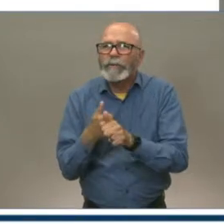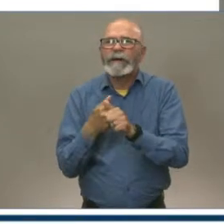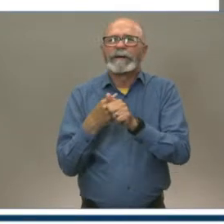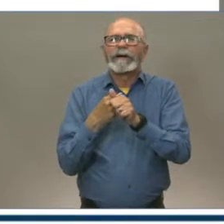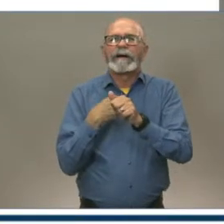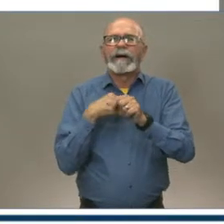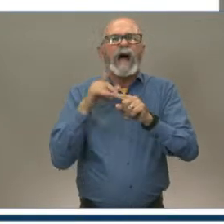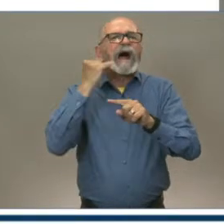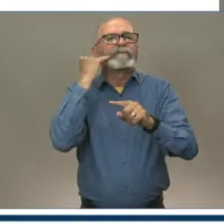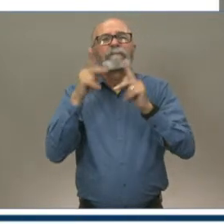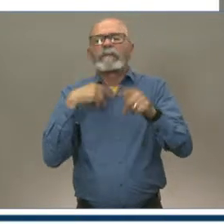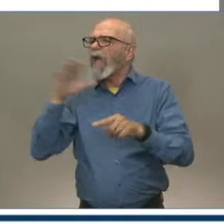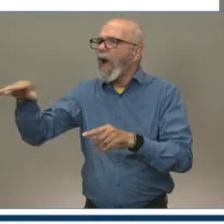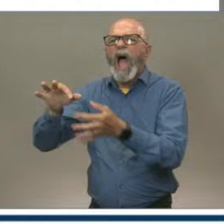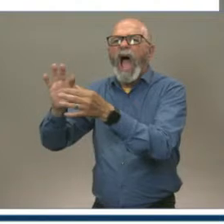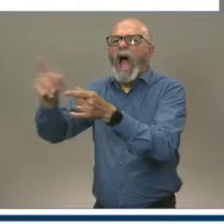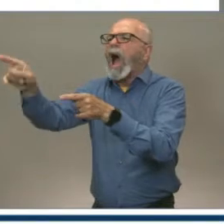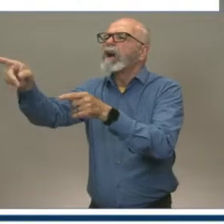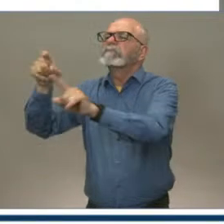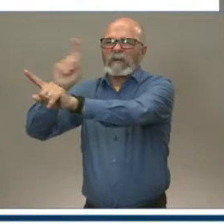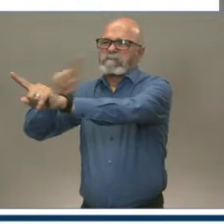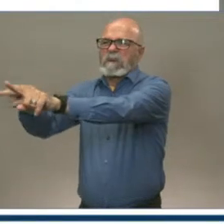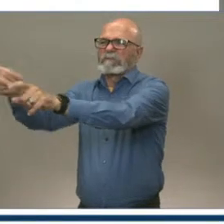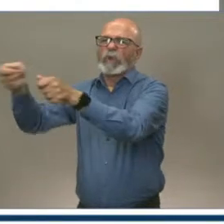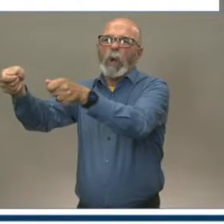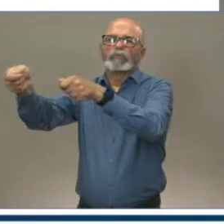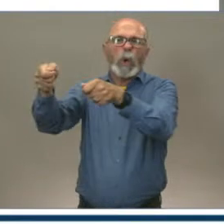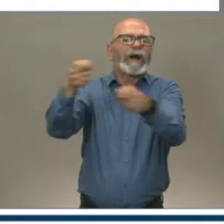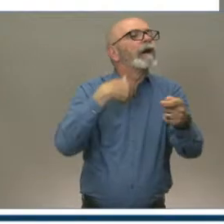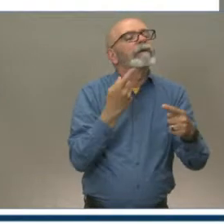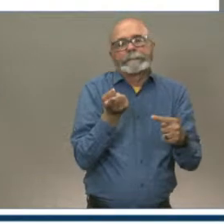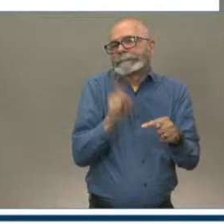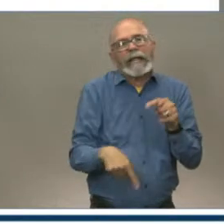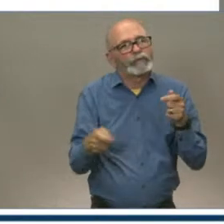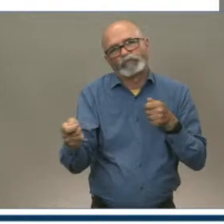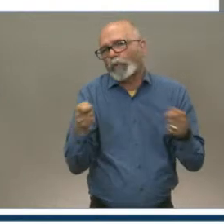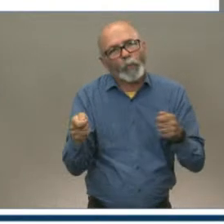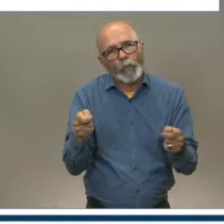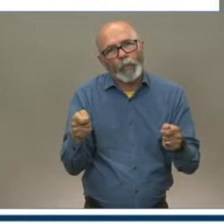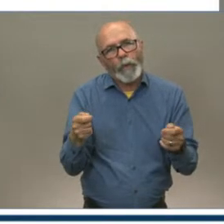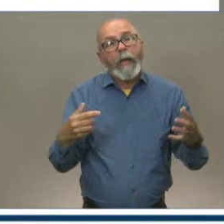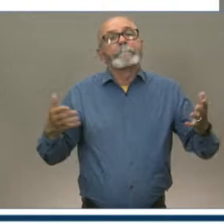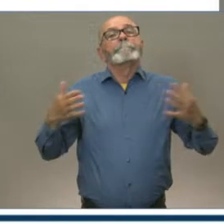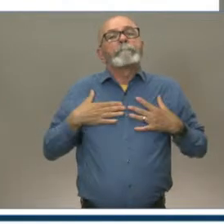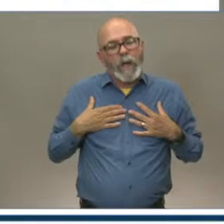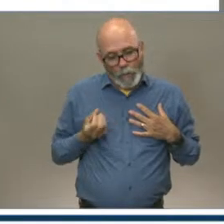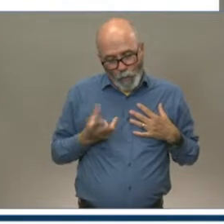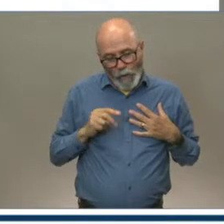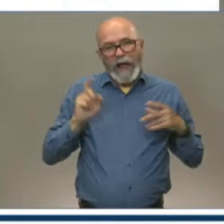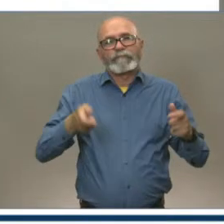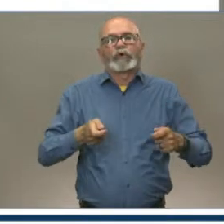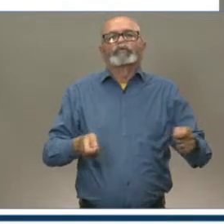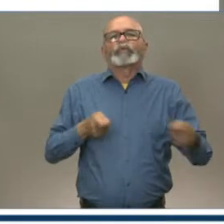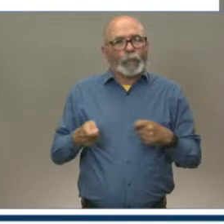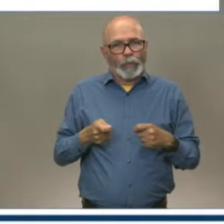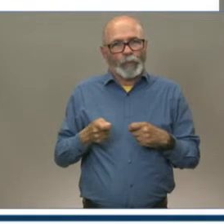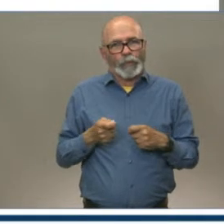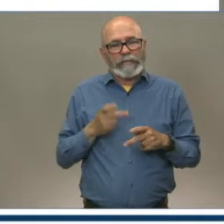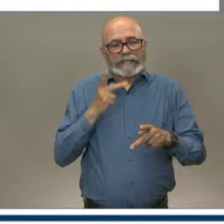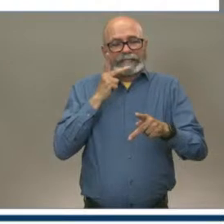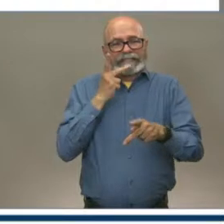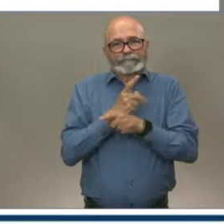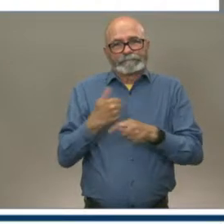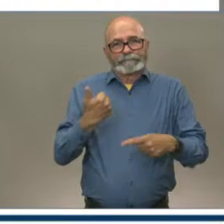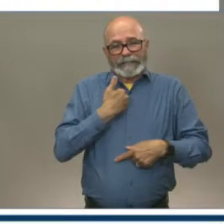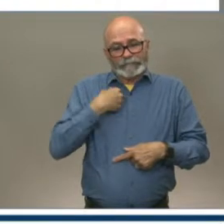others, but we can control our own actions. Doing the right thing, making the right choices, and following the public health measures is